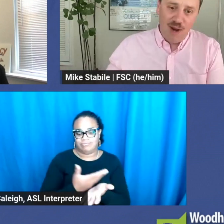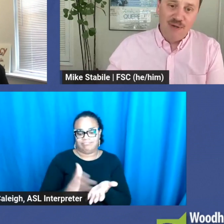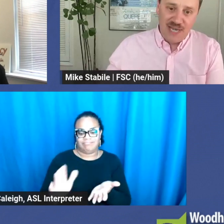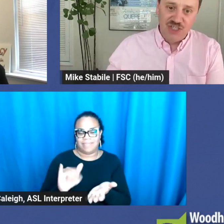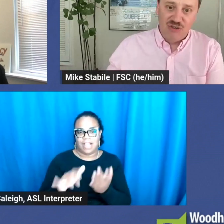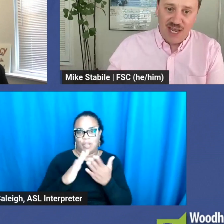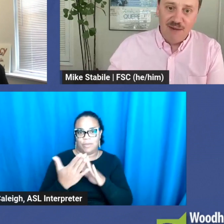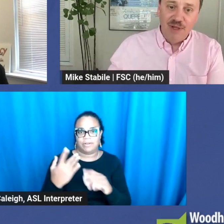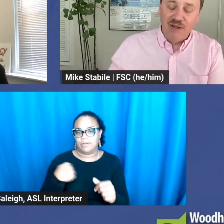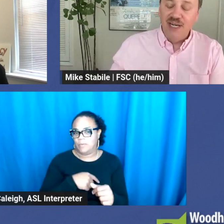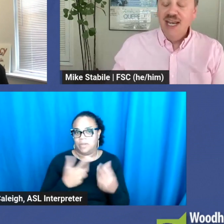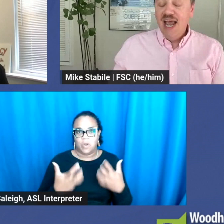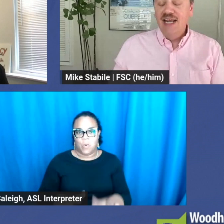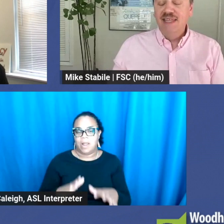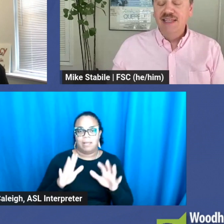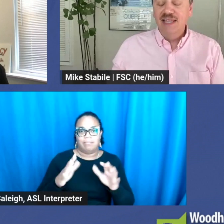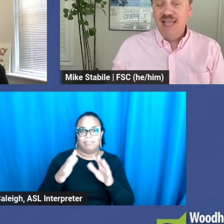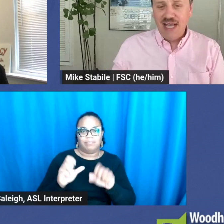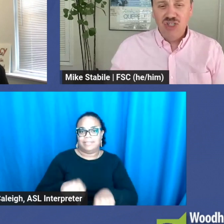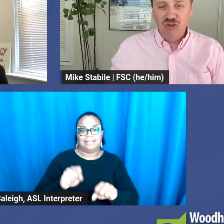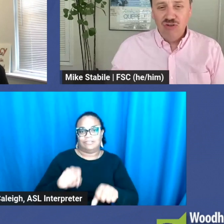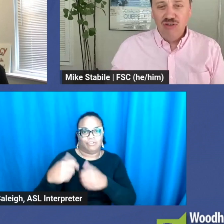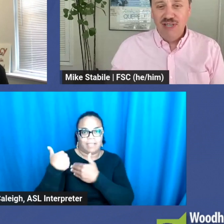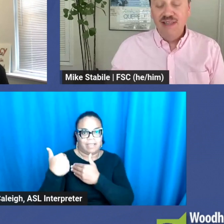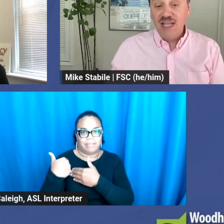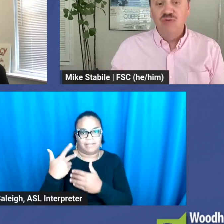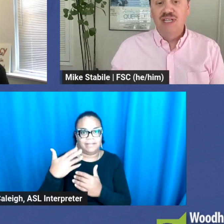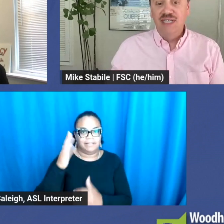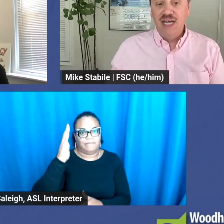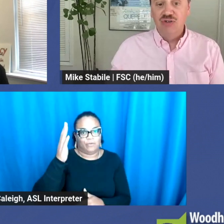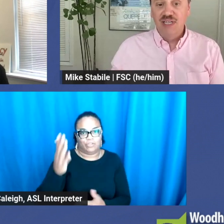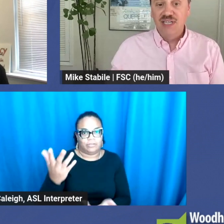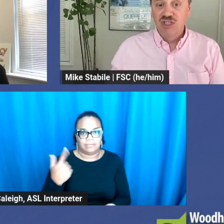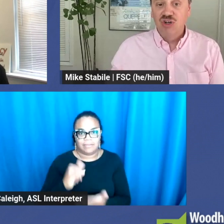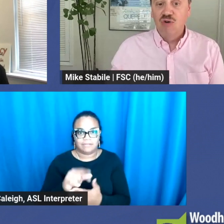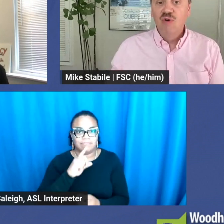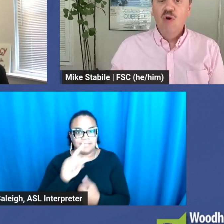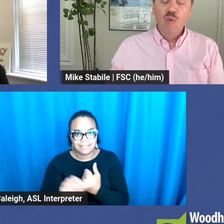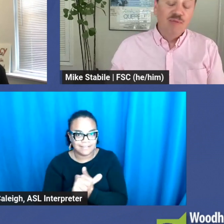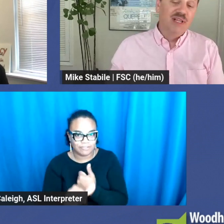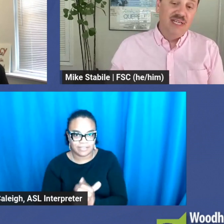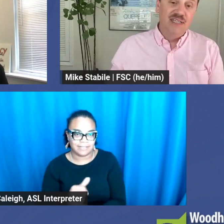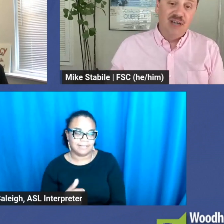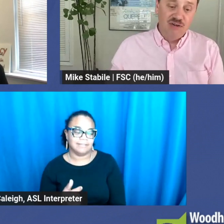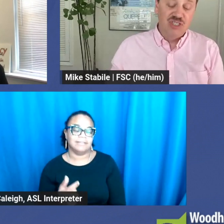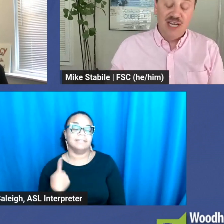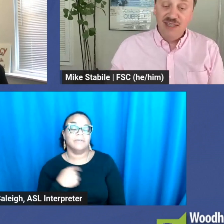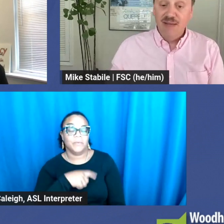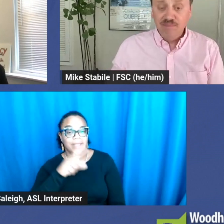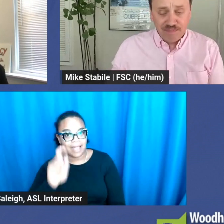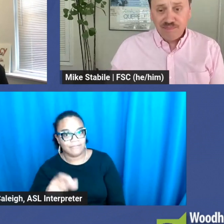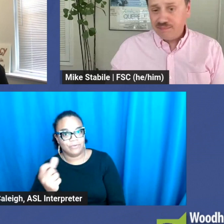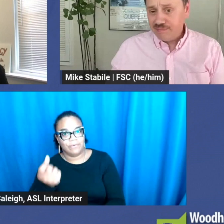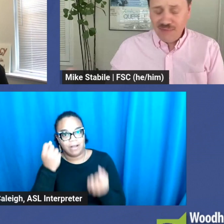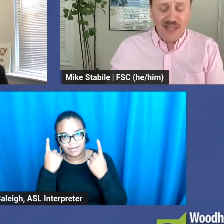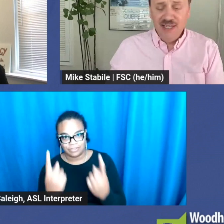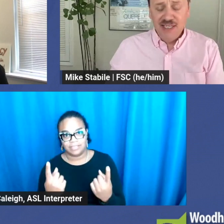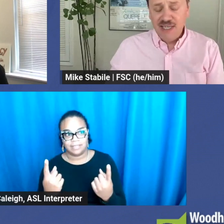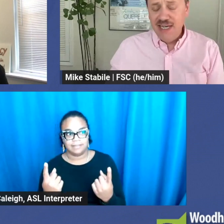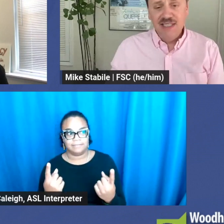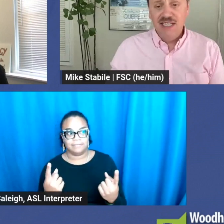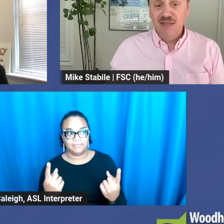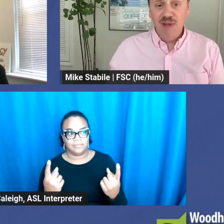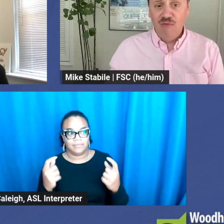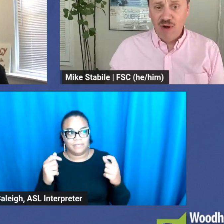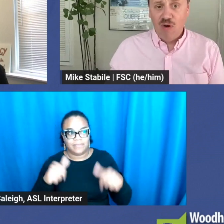don't want potential liability. And I think that that's really dangerous. And so we really need to understand that this